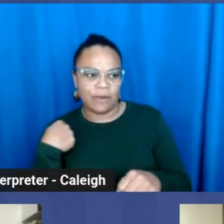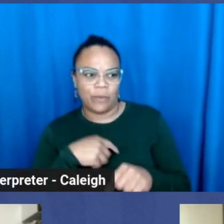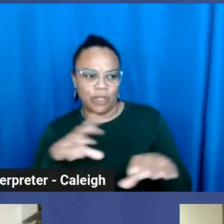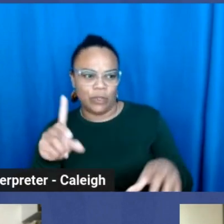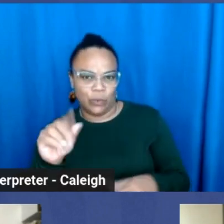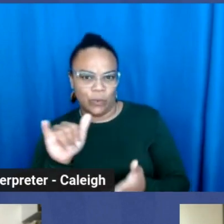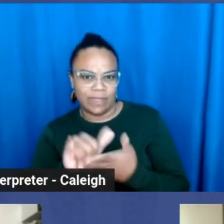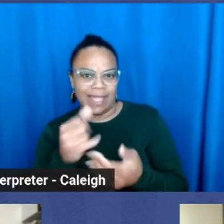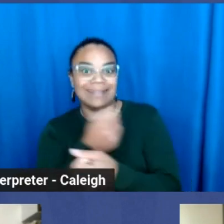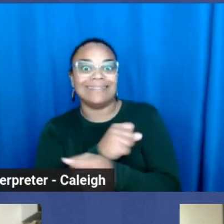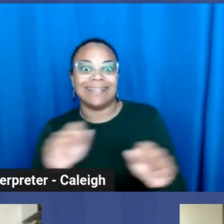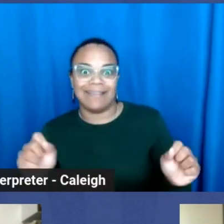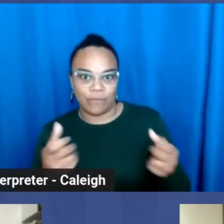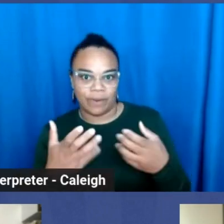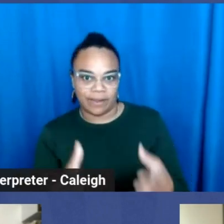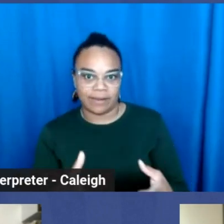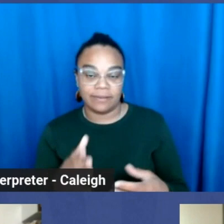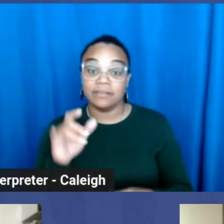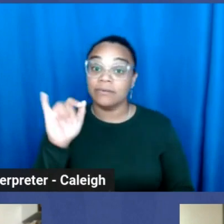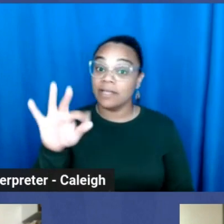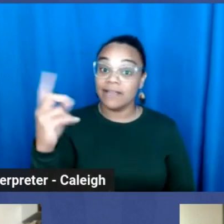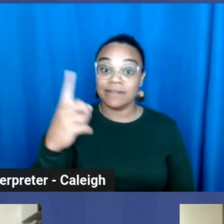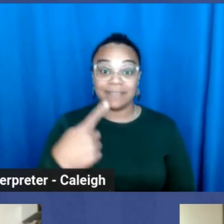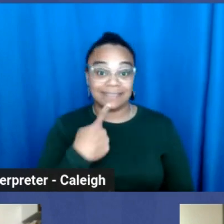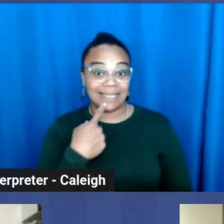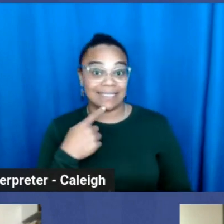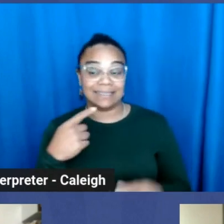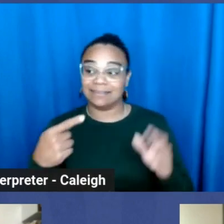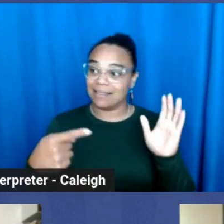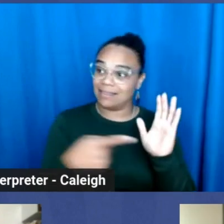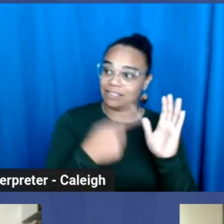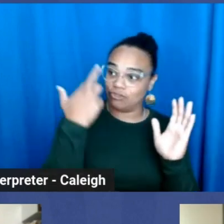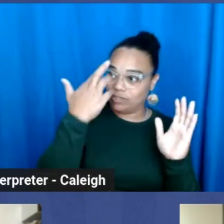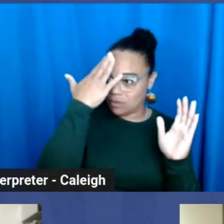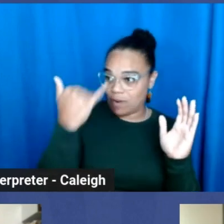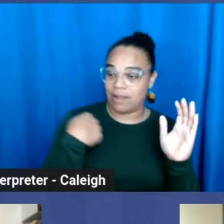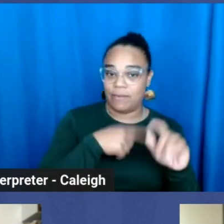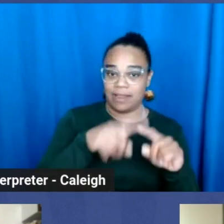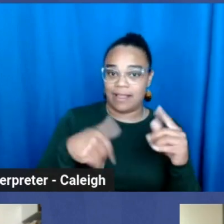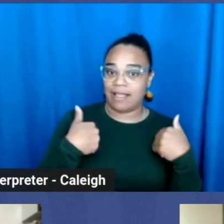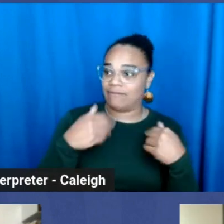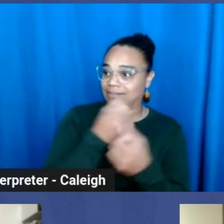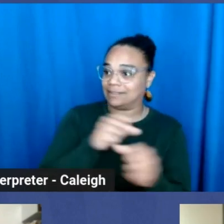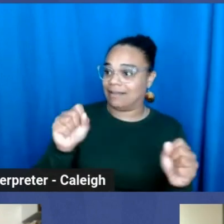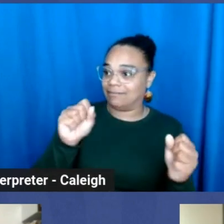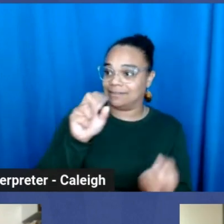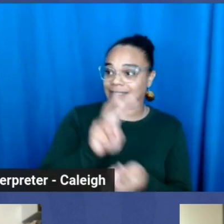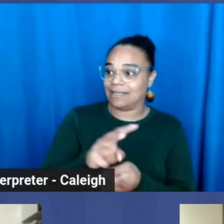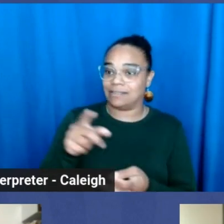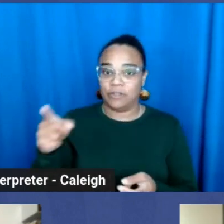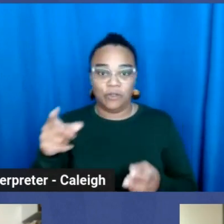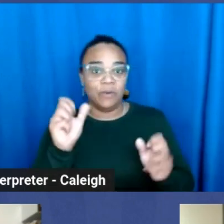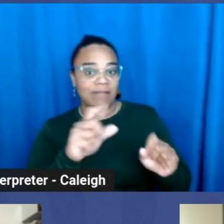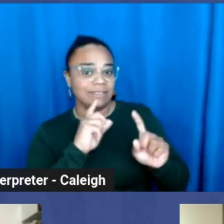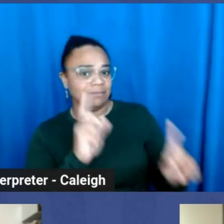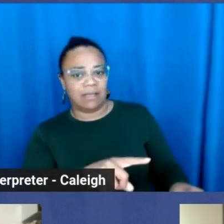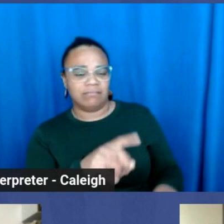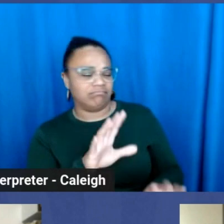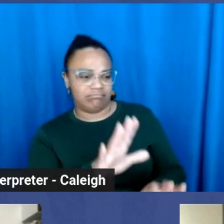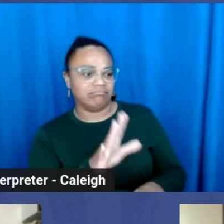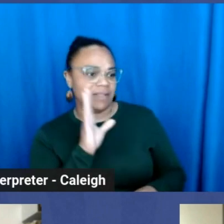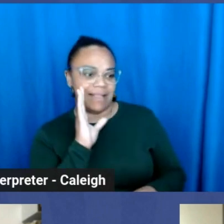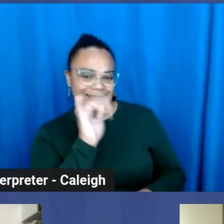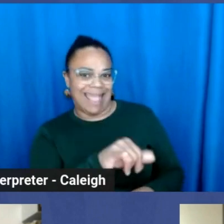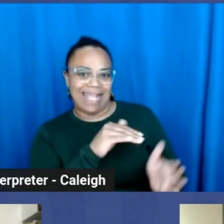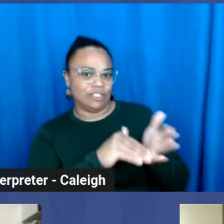to you and says, this is the reason why we can't have safe sex, you have an answer as to why that's not going to work. And it